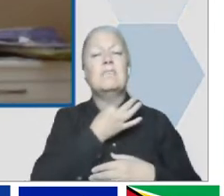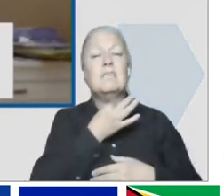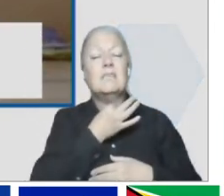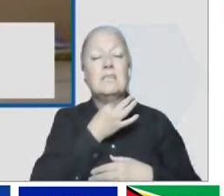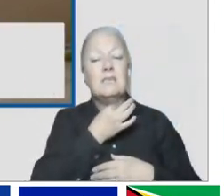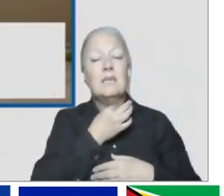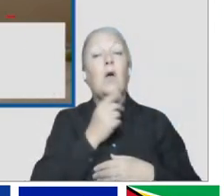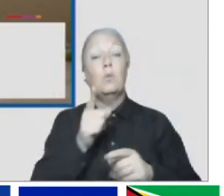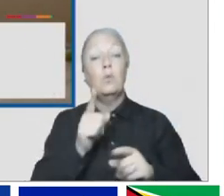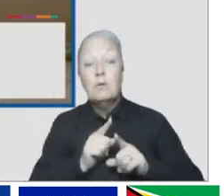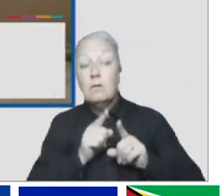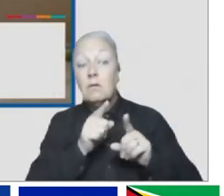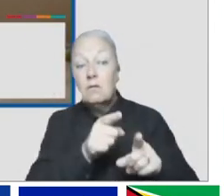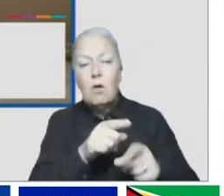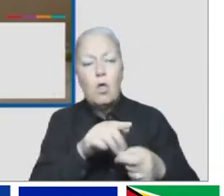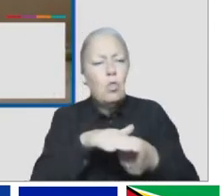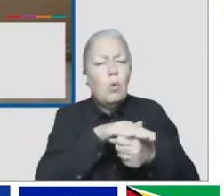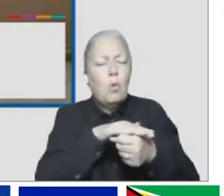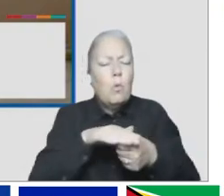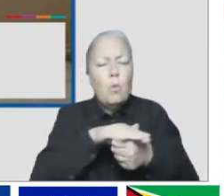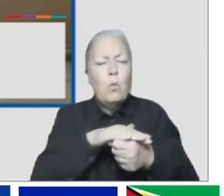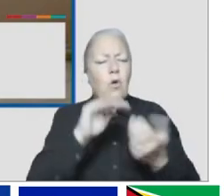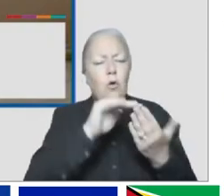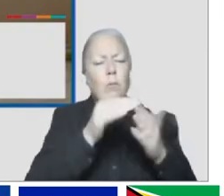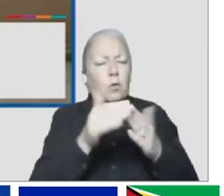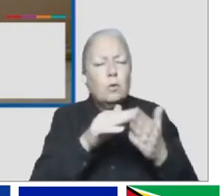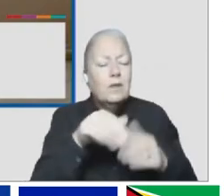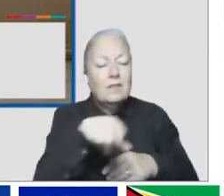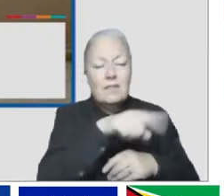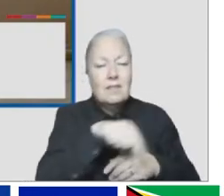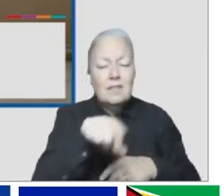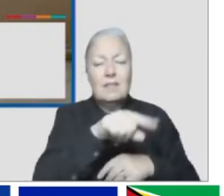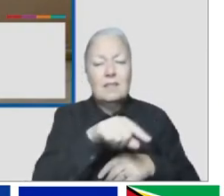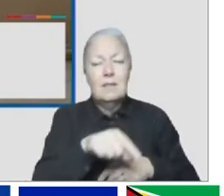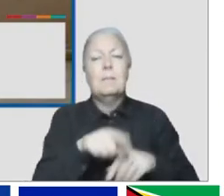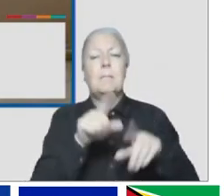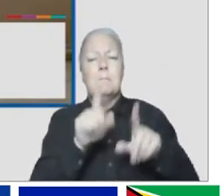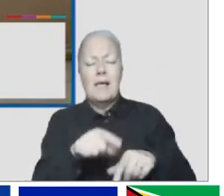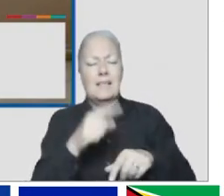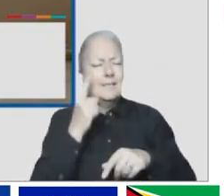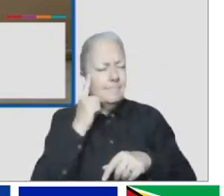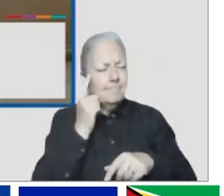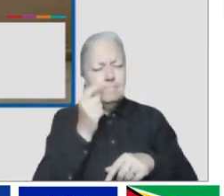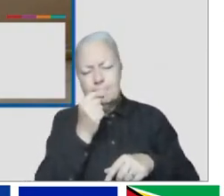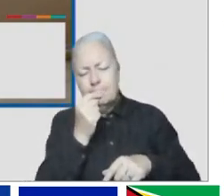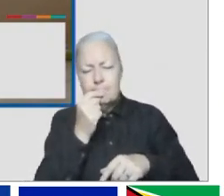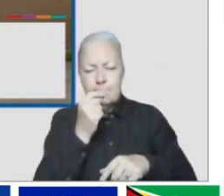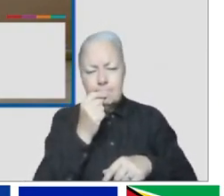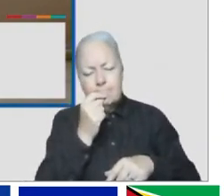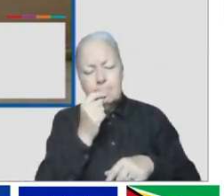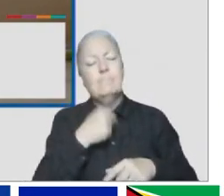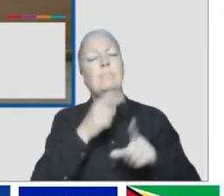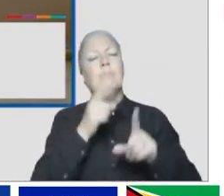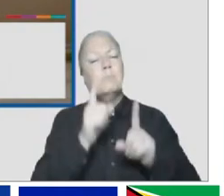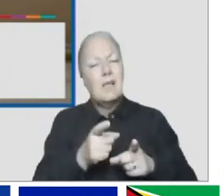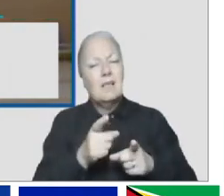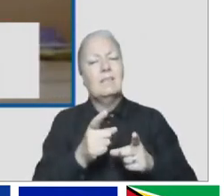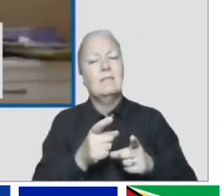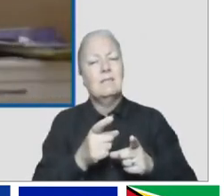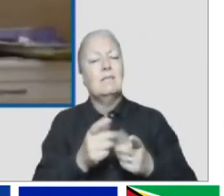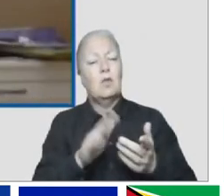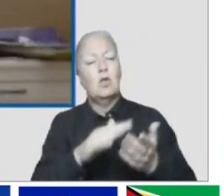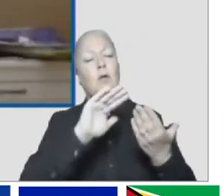local capacities need to be thought through. And we need to listen to the perspective of the communities who are living these